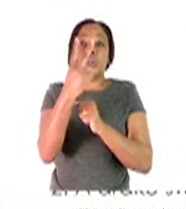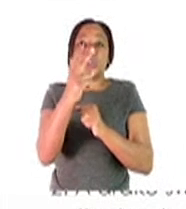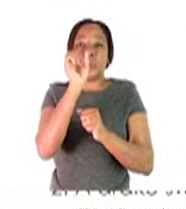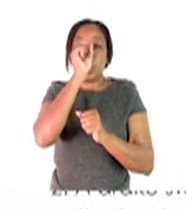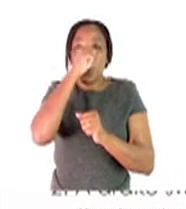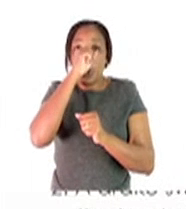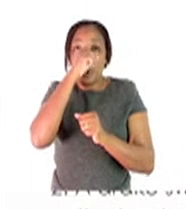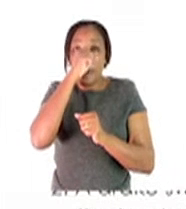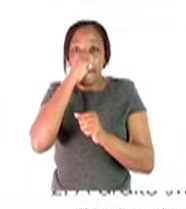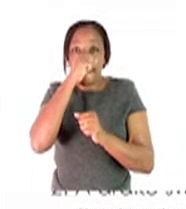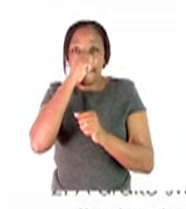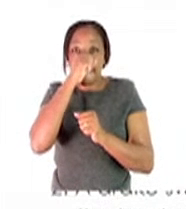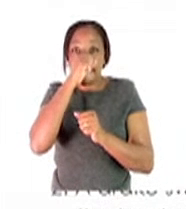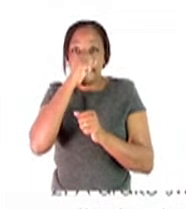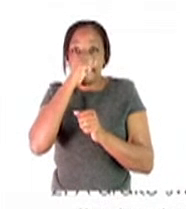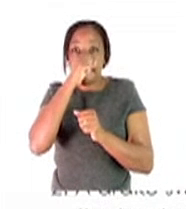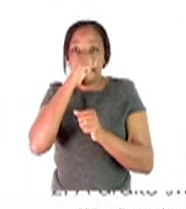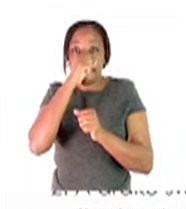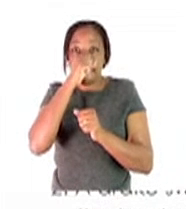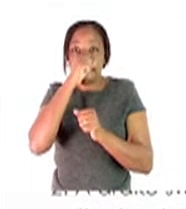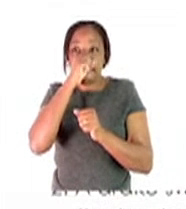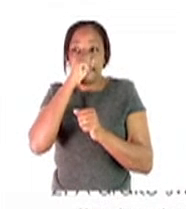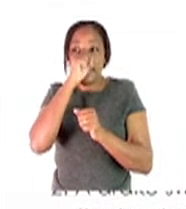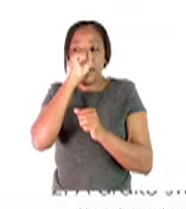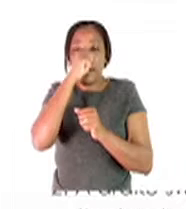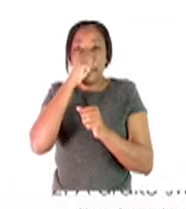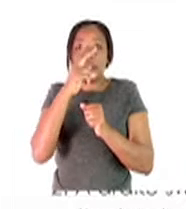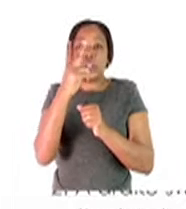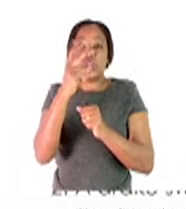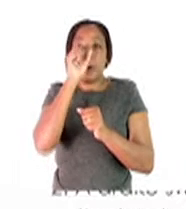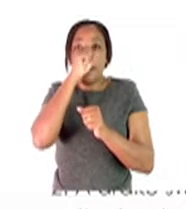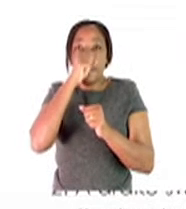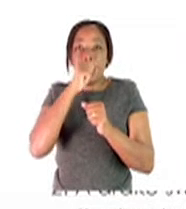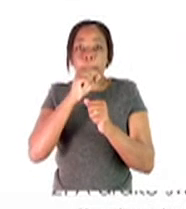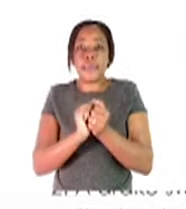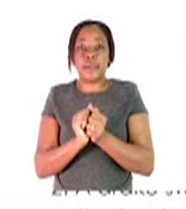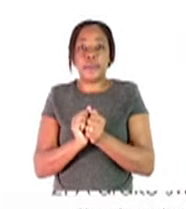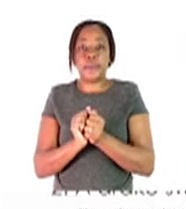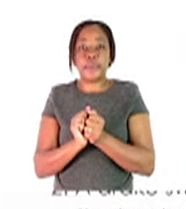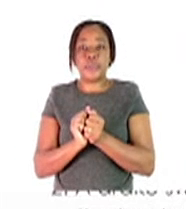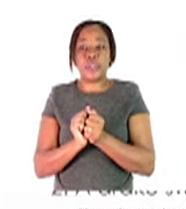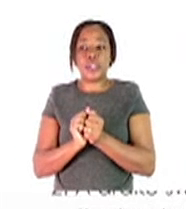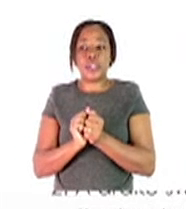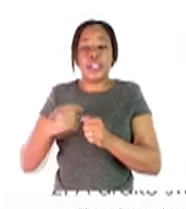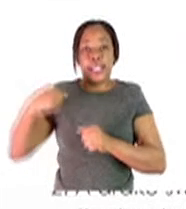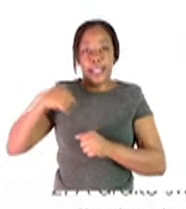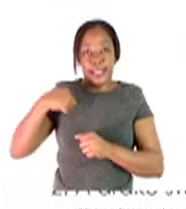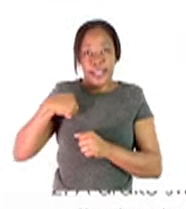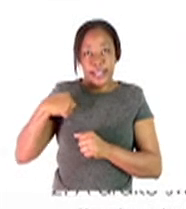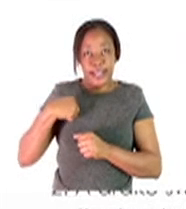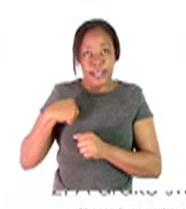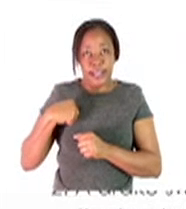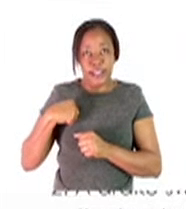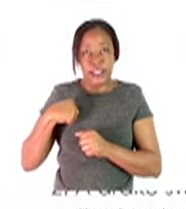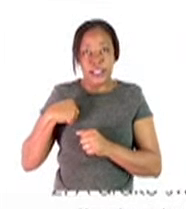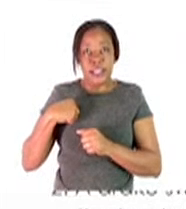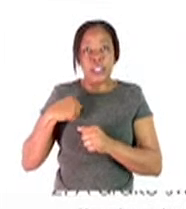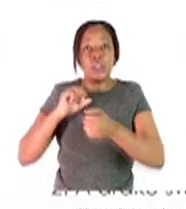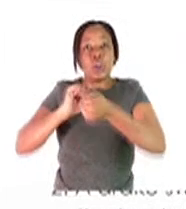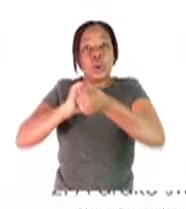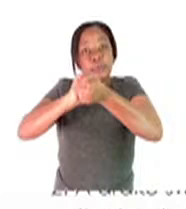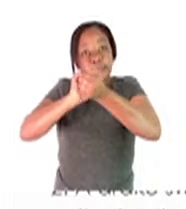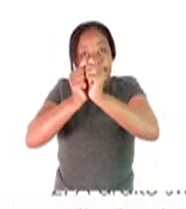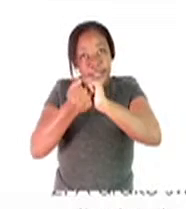So, now, can you change the gender, which is bold there? Can you change the